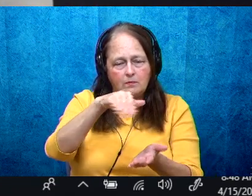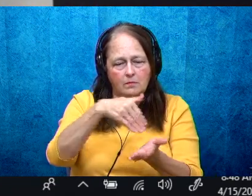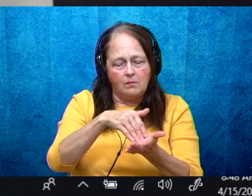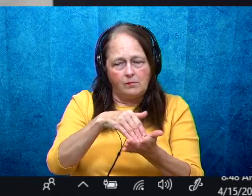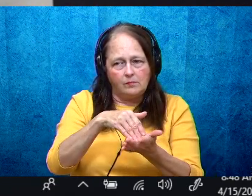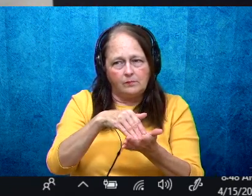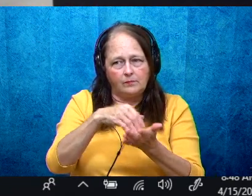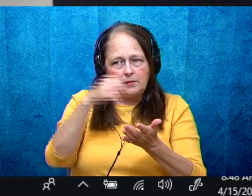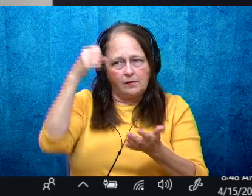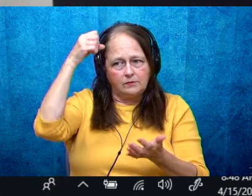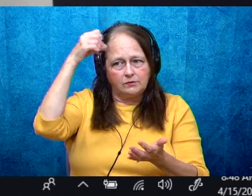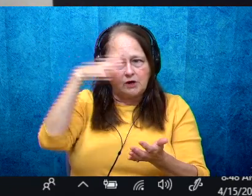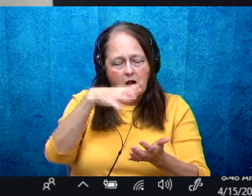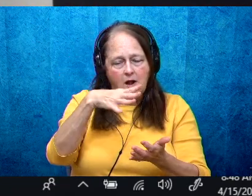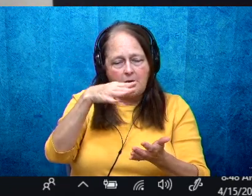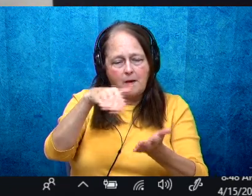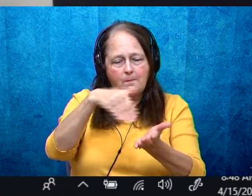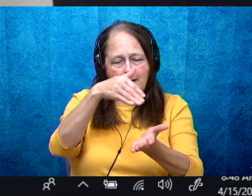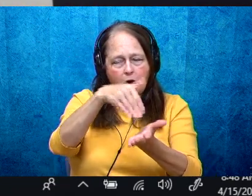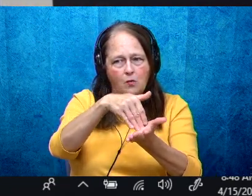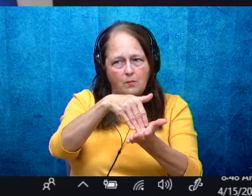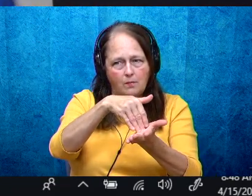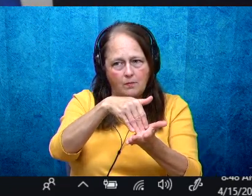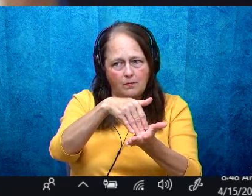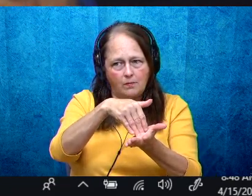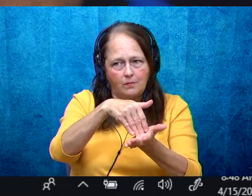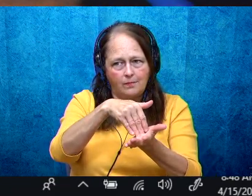I'll even give him some sun rays.